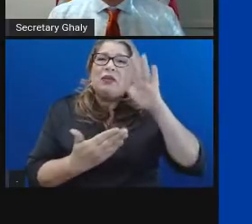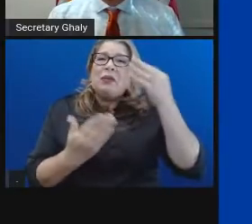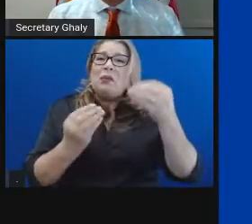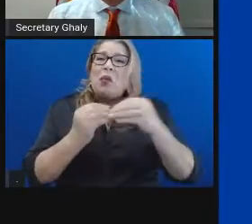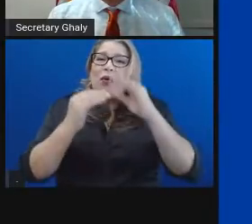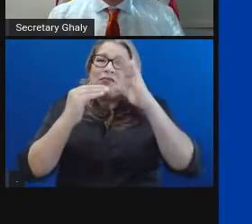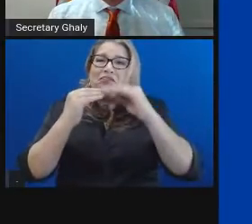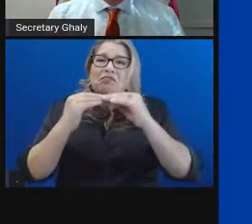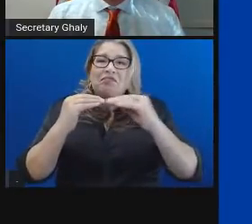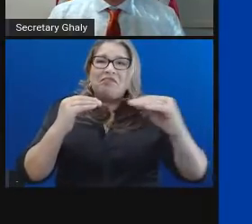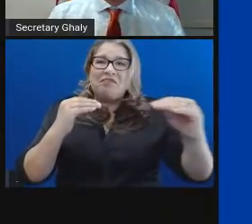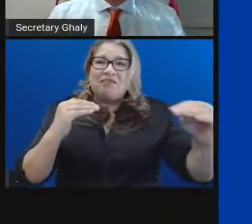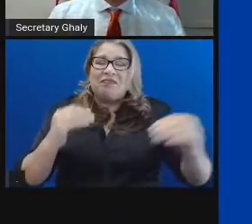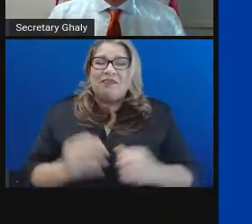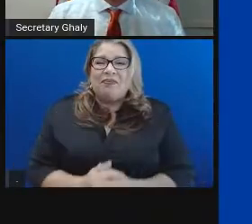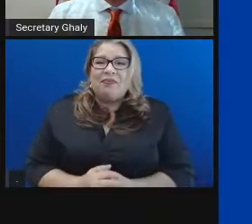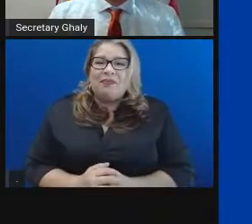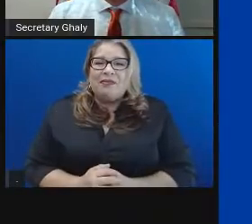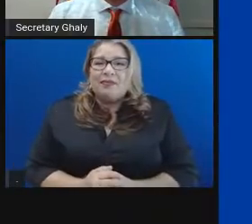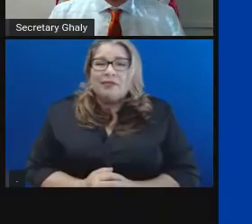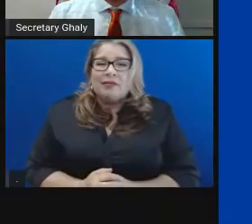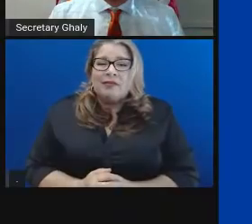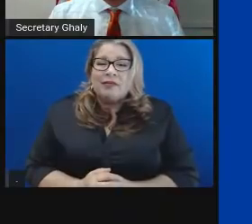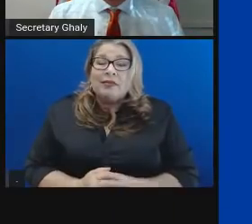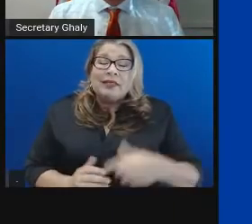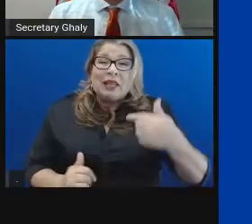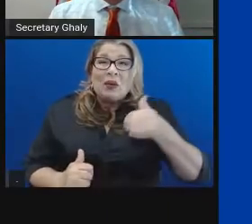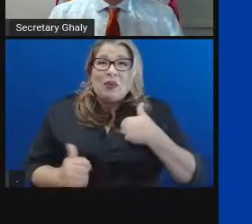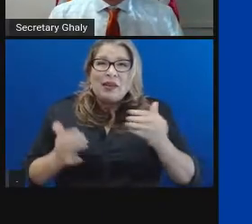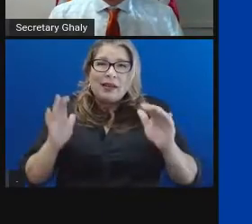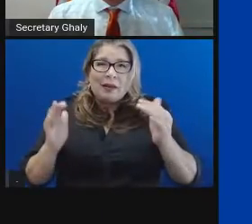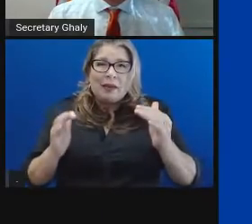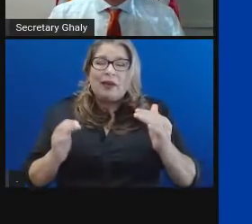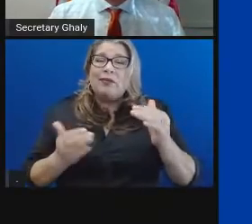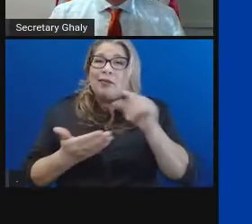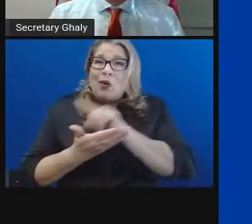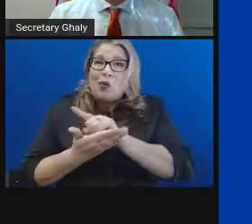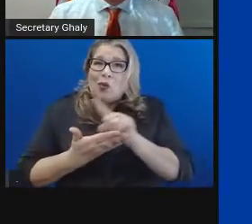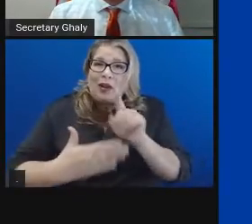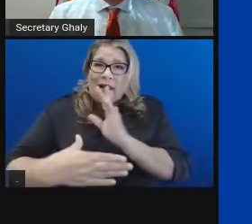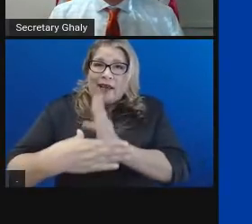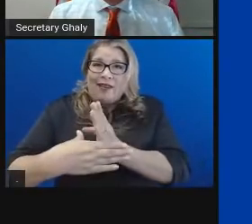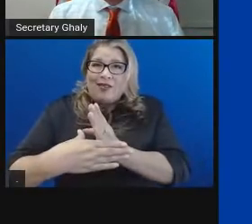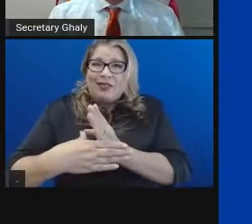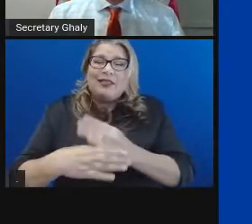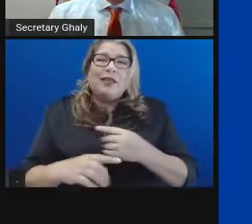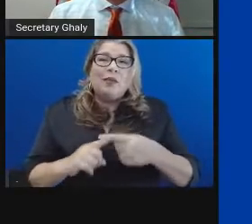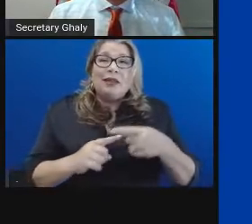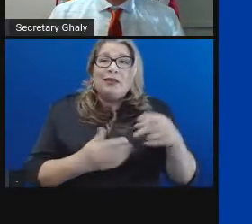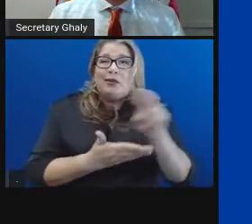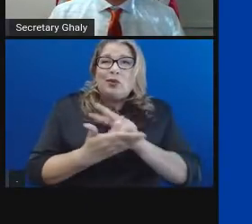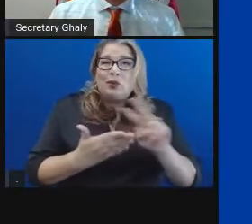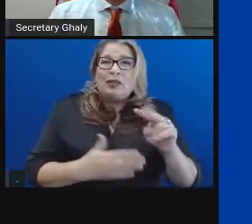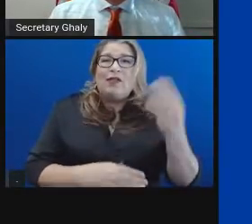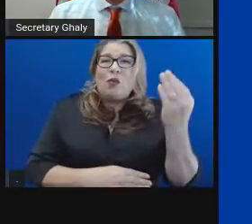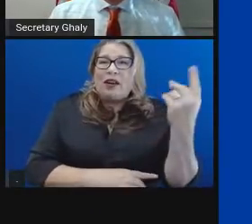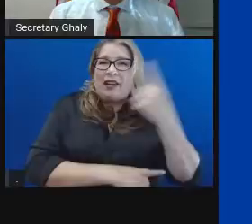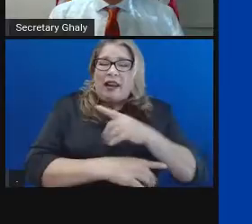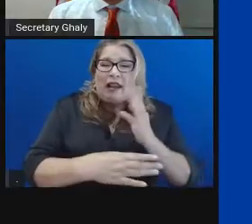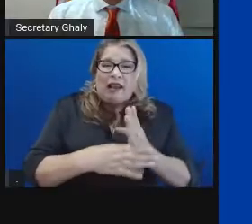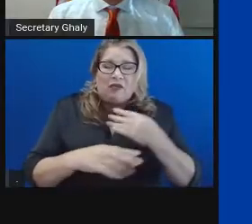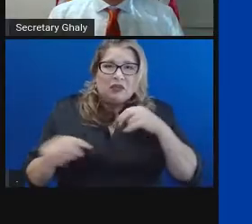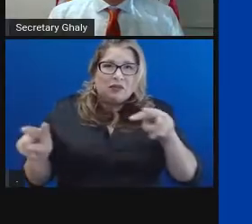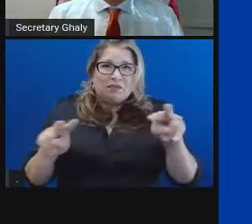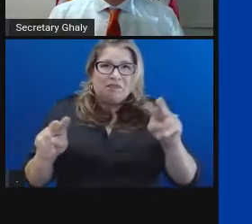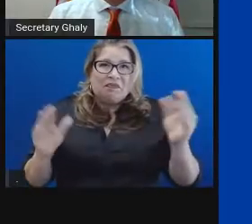Again, looking at the 7-day versus the 14-day, they're even today. I think it's promising that we're seeing the 7 days at